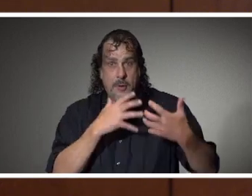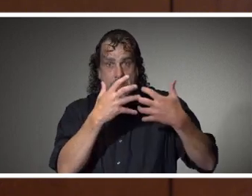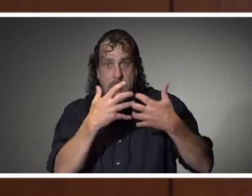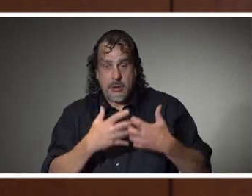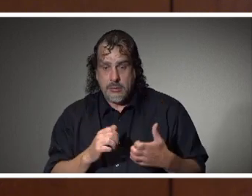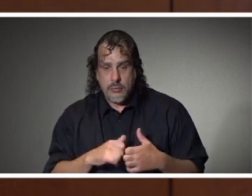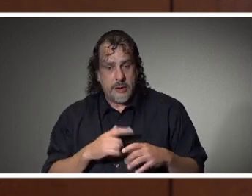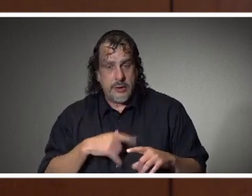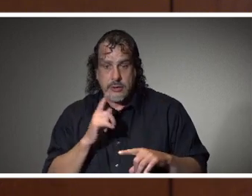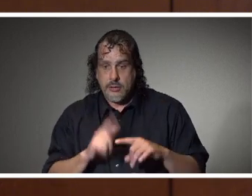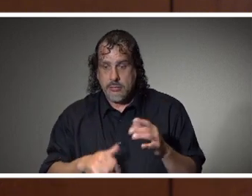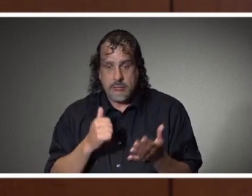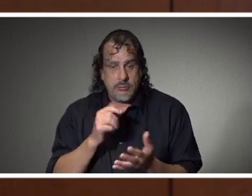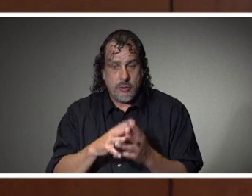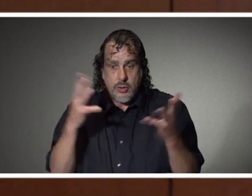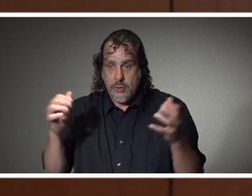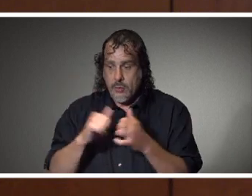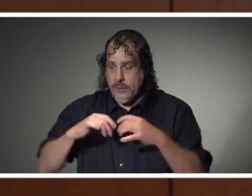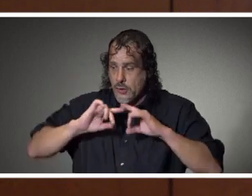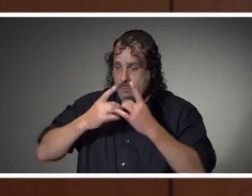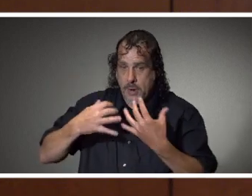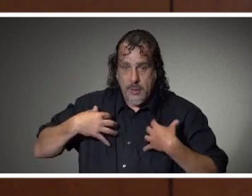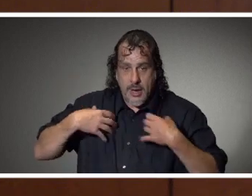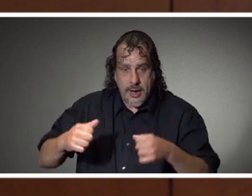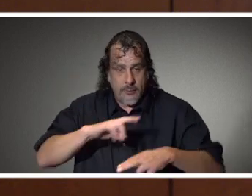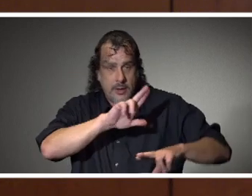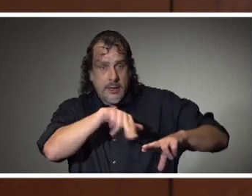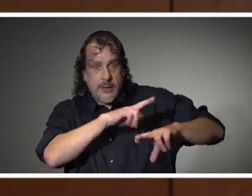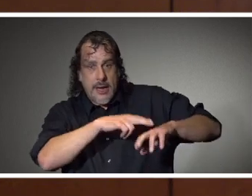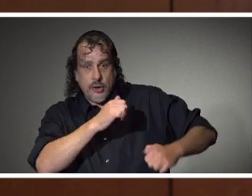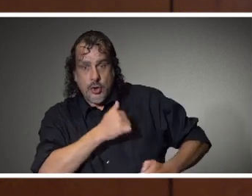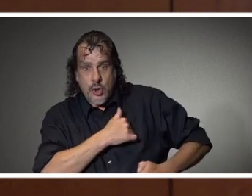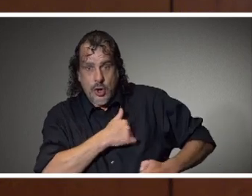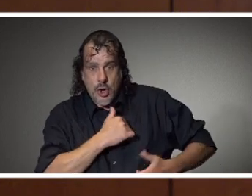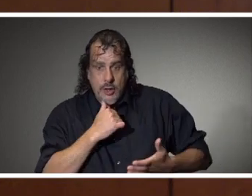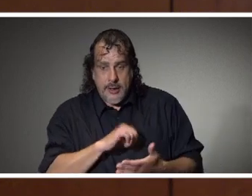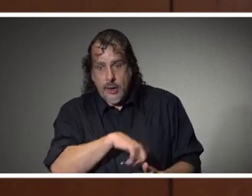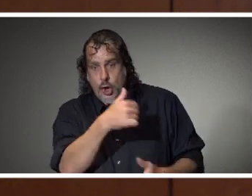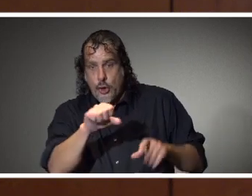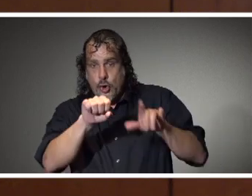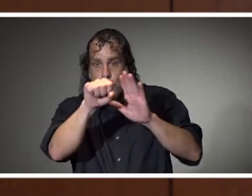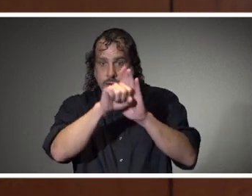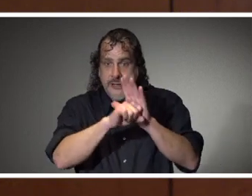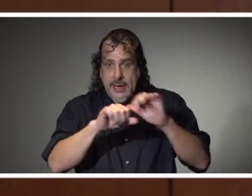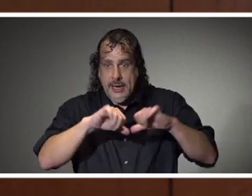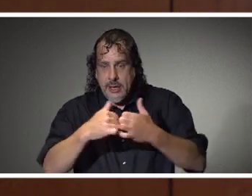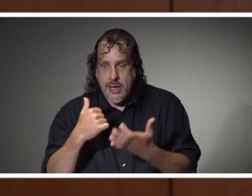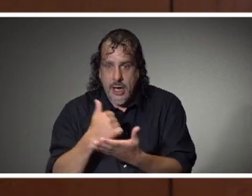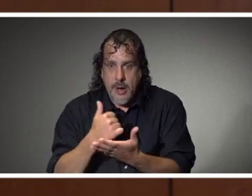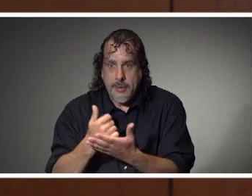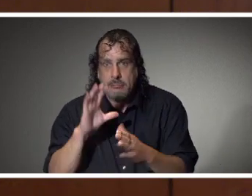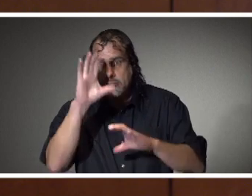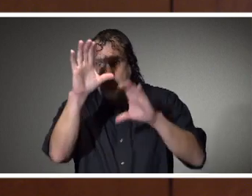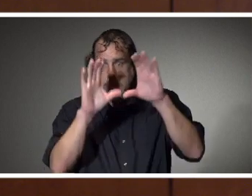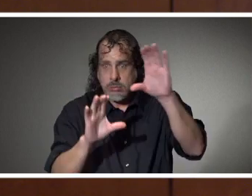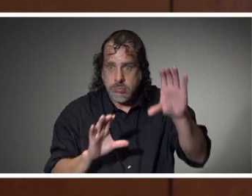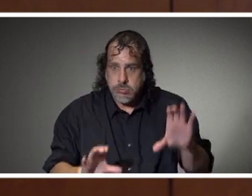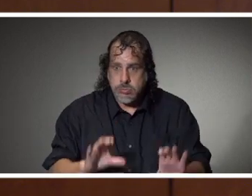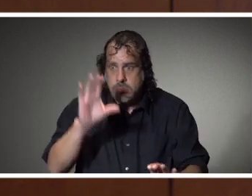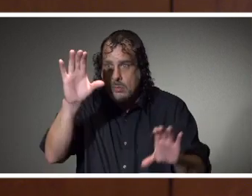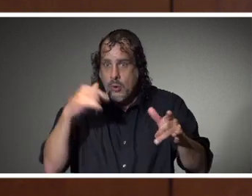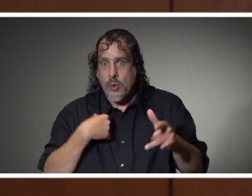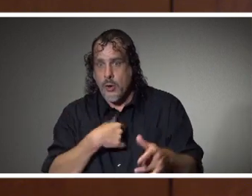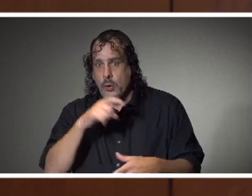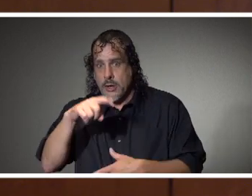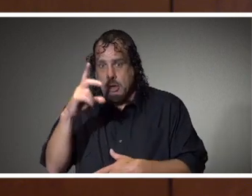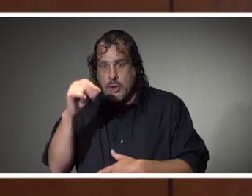do it without on the Mississippi Department of Health and the National Guard and other state agencies who are out there assisting us to do those things we need to do.